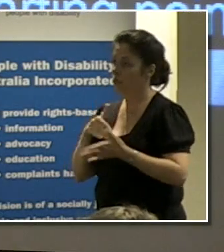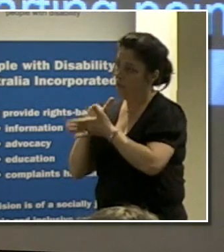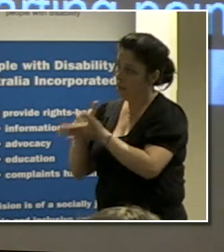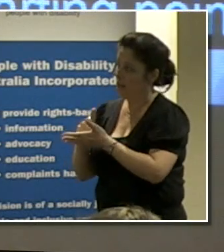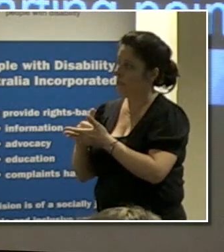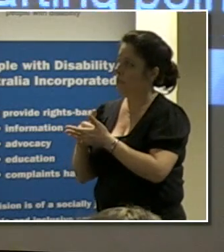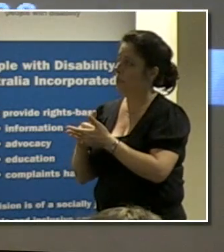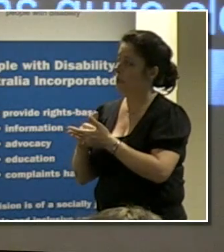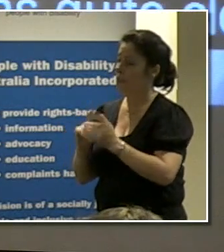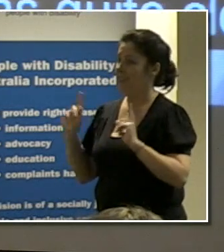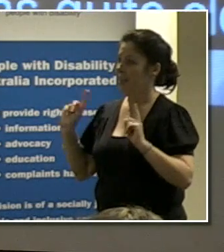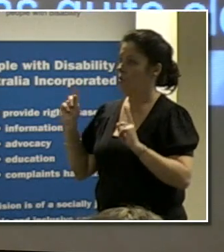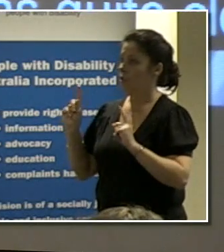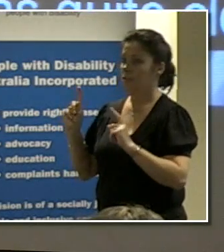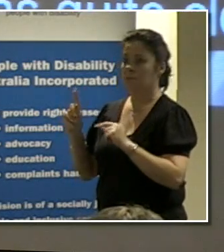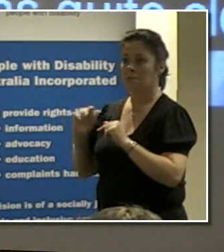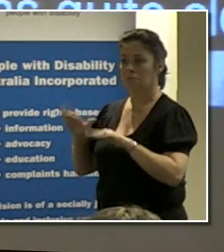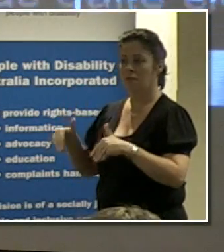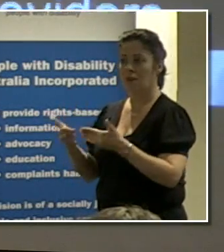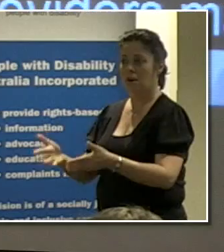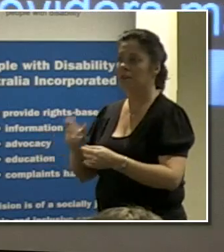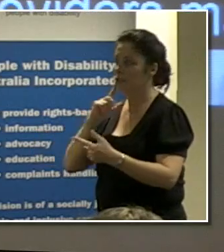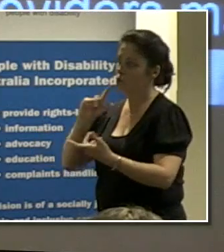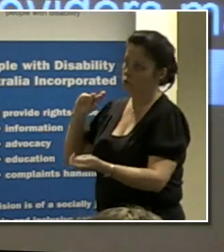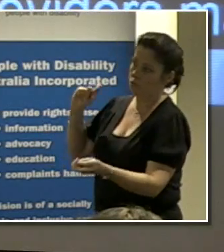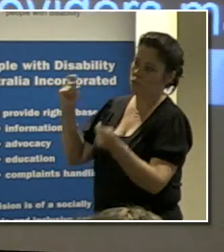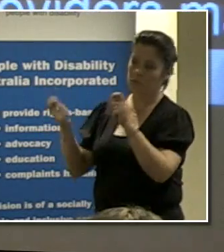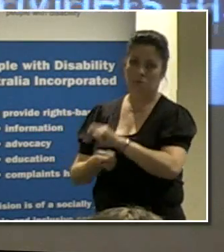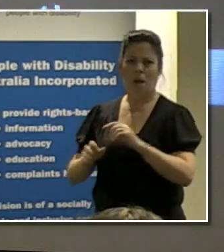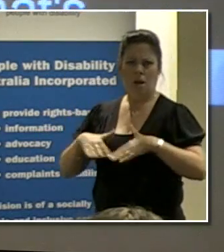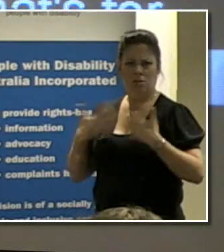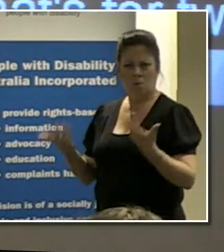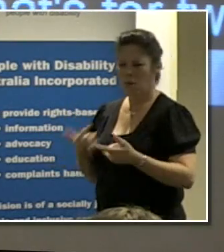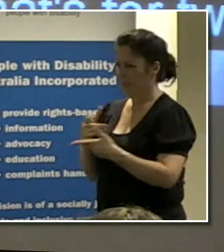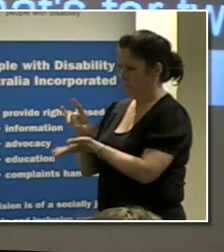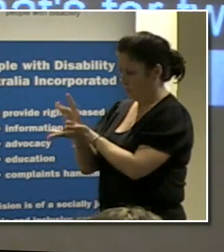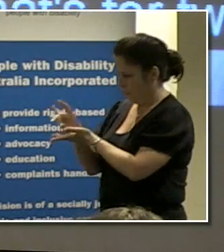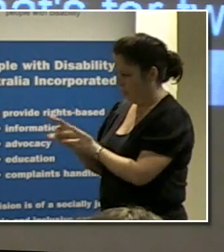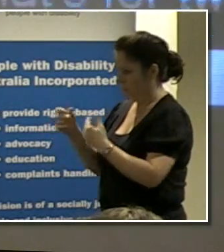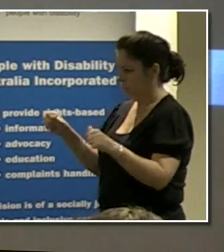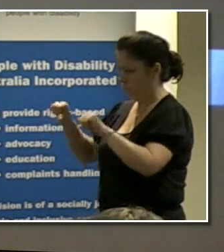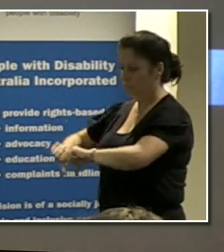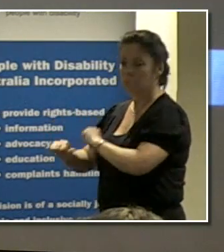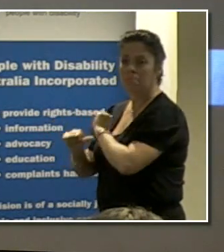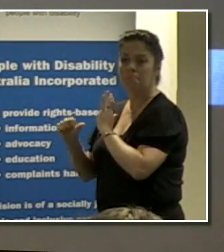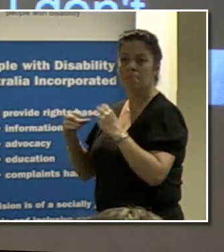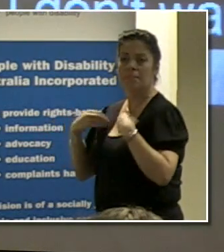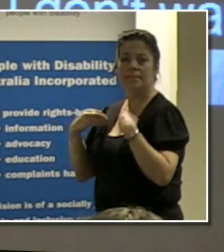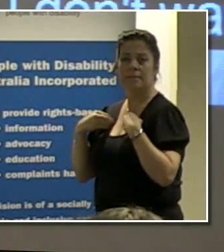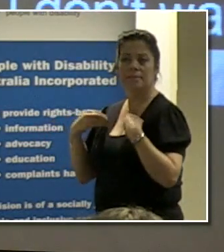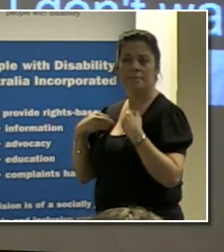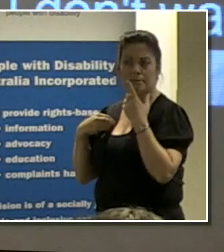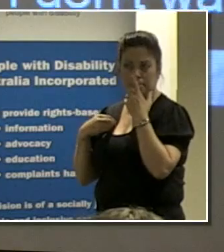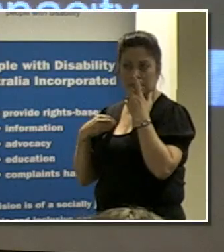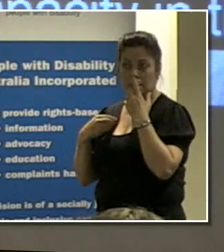transition, is for two reasons. One, I don't want to lose any capacity in the marketplace when there's such a large growth required